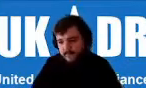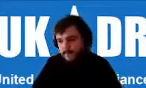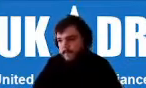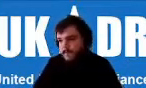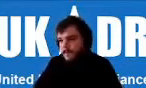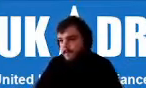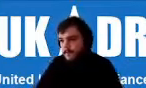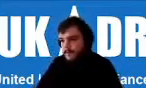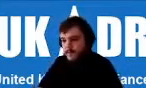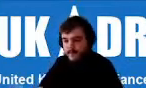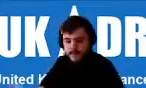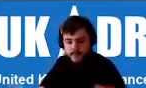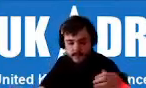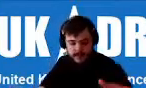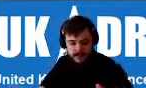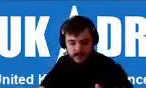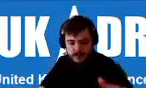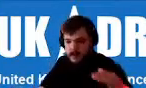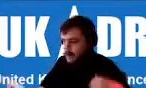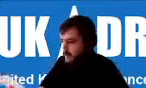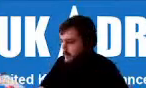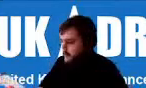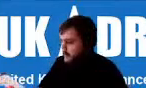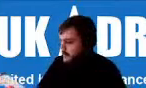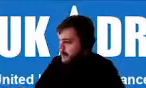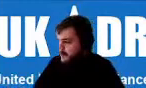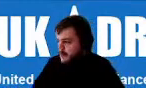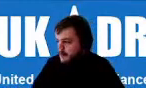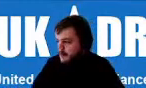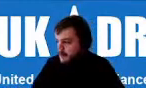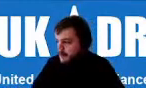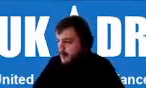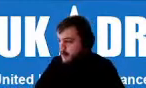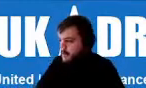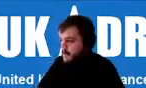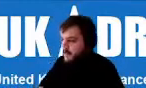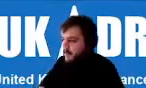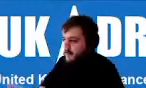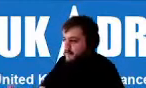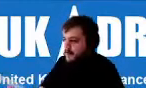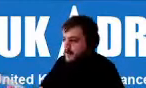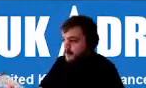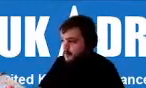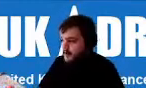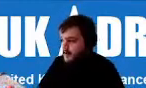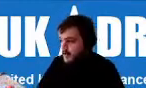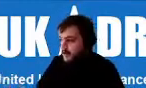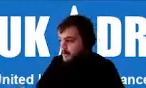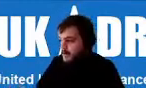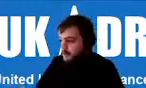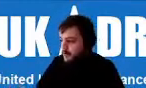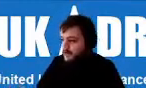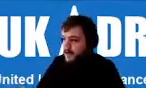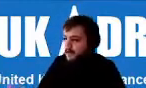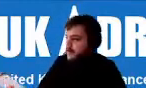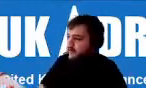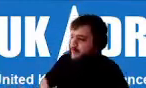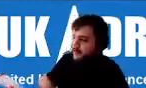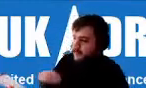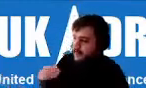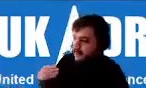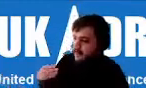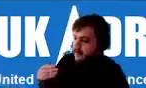But so it is. Yeah, and I remember Italy last year, in particular, how bad it was. And